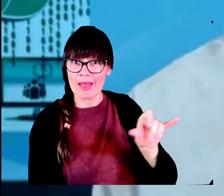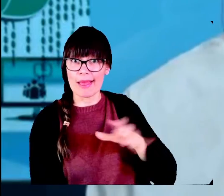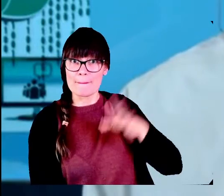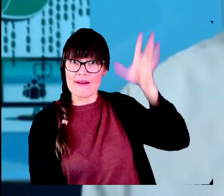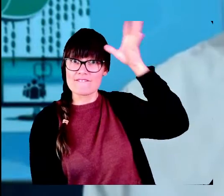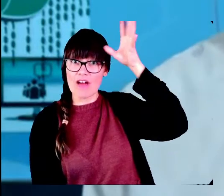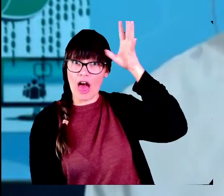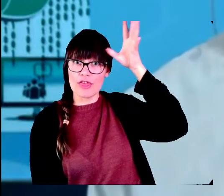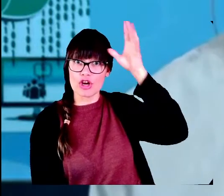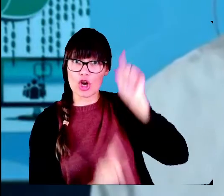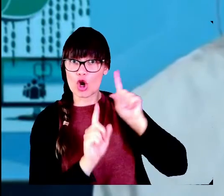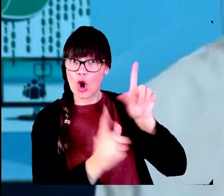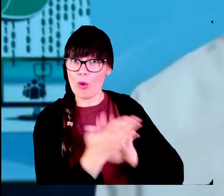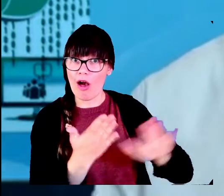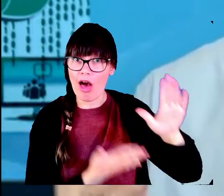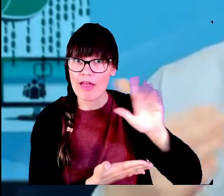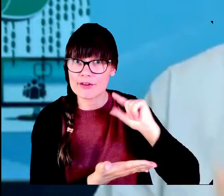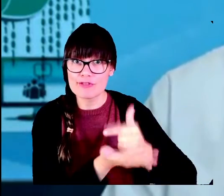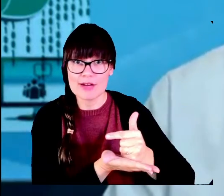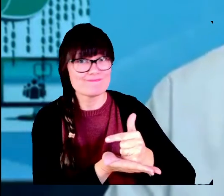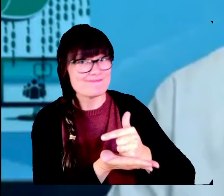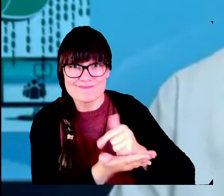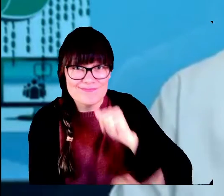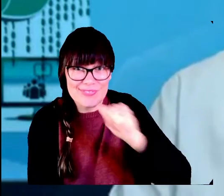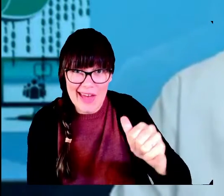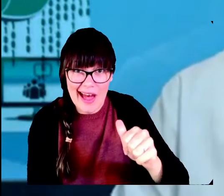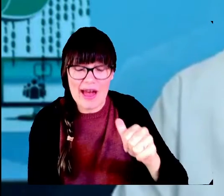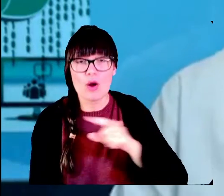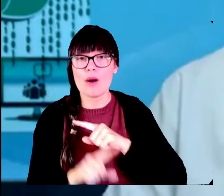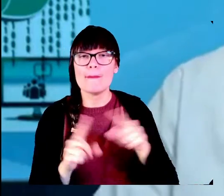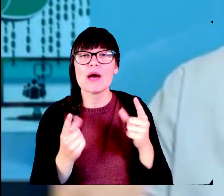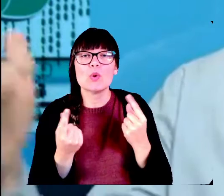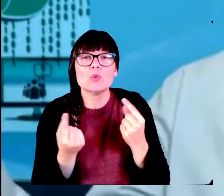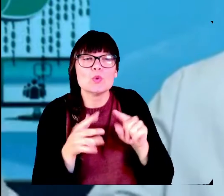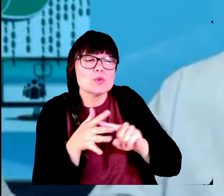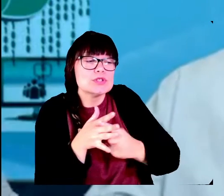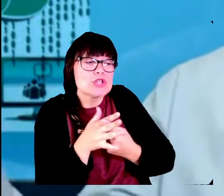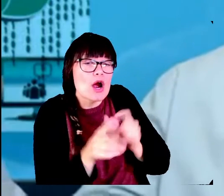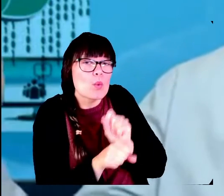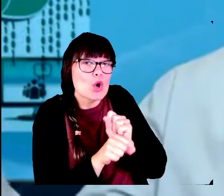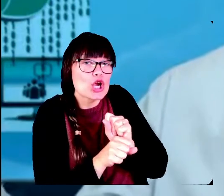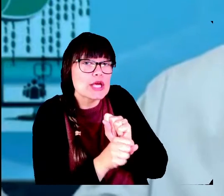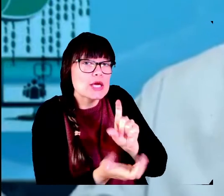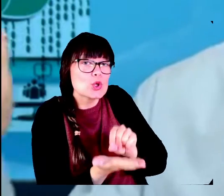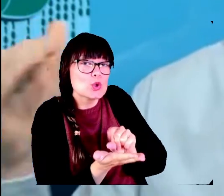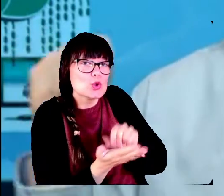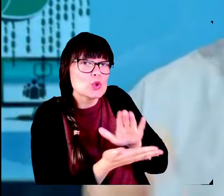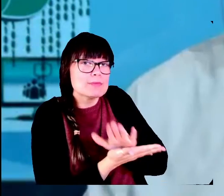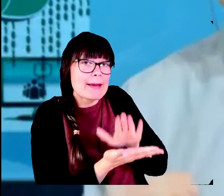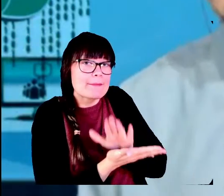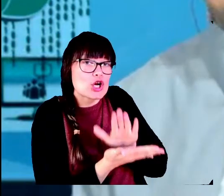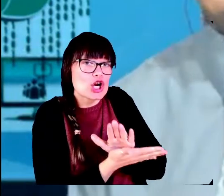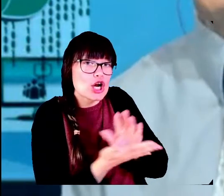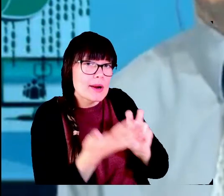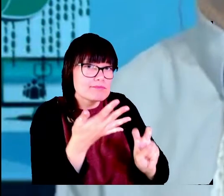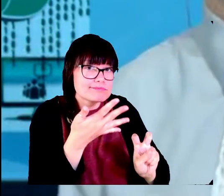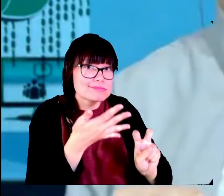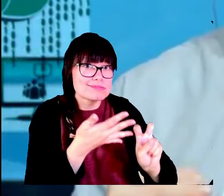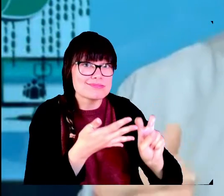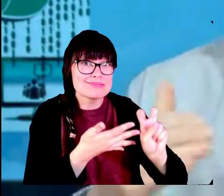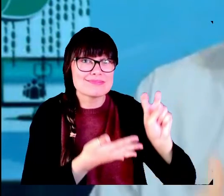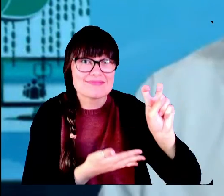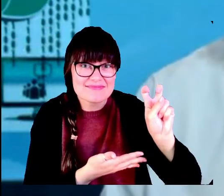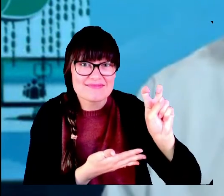sports editor. Now, how did he wind up doing that? He started at the bottom of the newspaper business and worked his way up over 30 years. So it is possible,